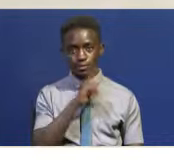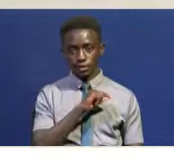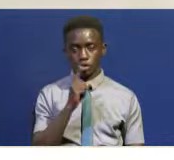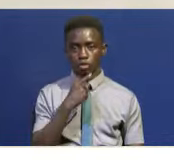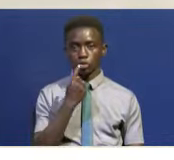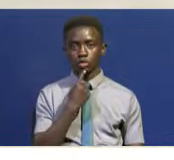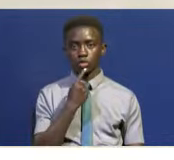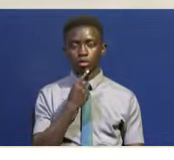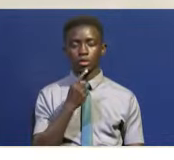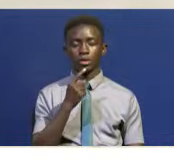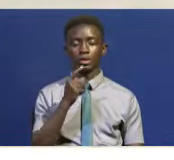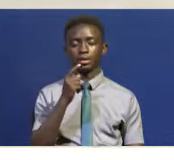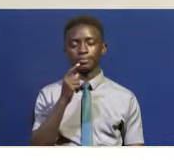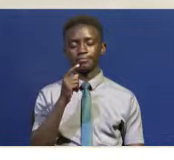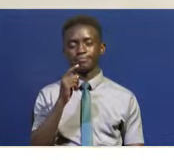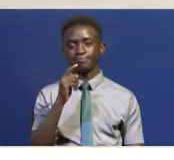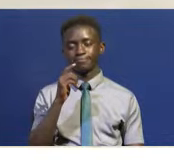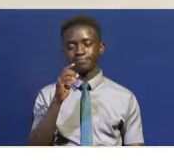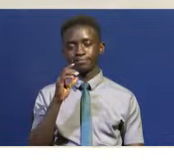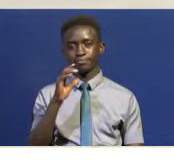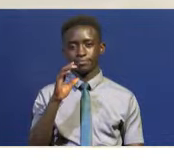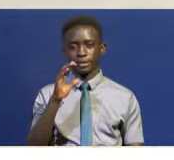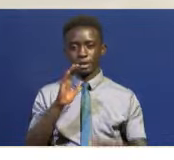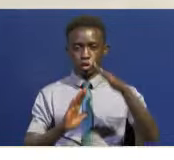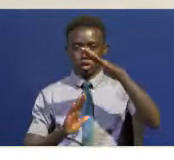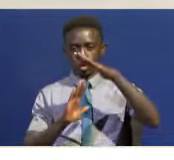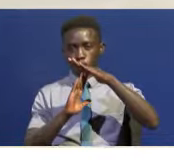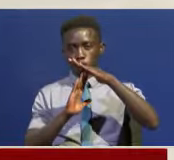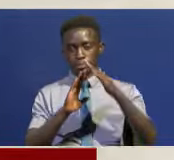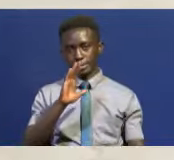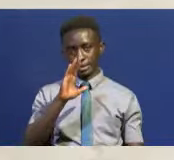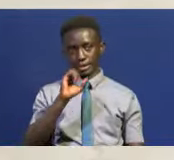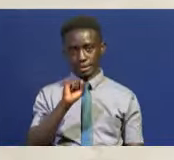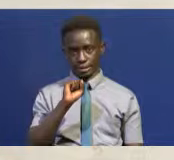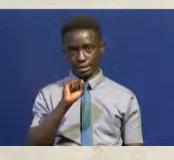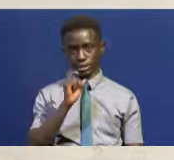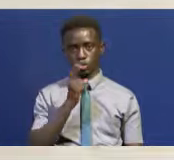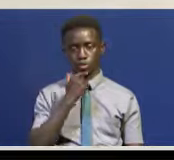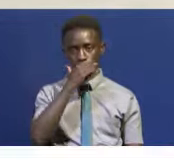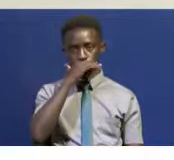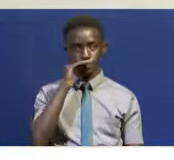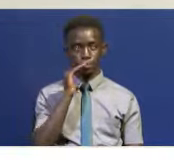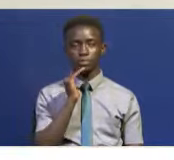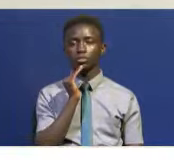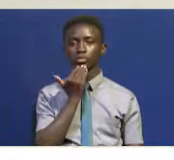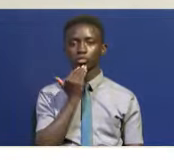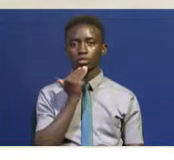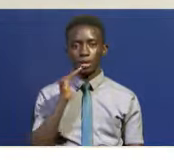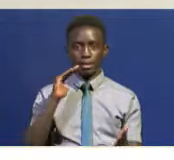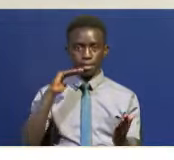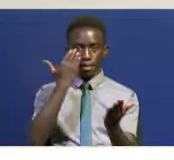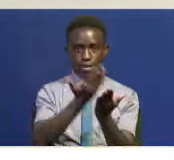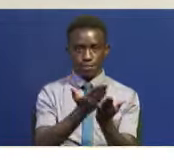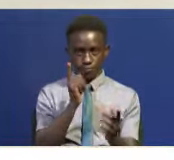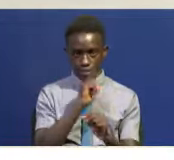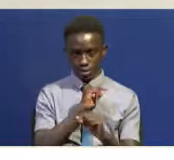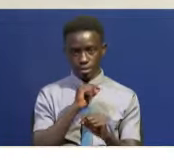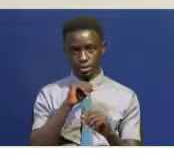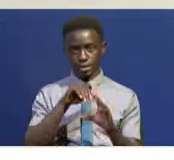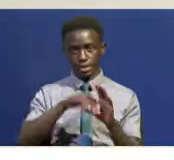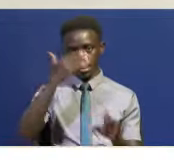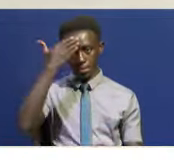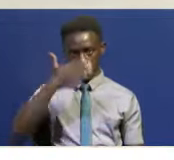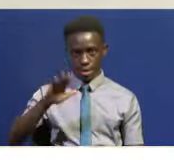cabinet secretary, actually, Musalia Mudavadi. He has arrived at the Parliament of